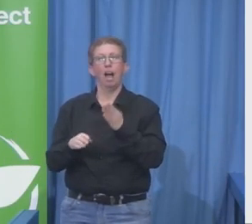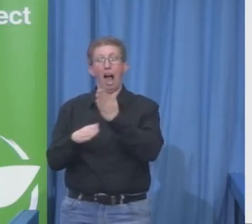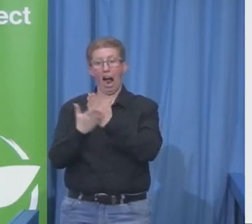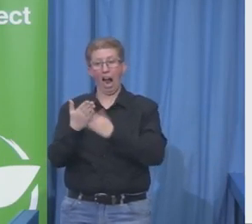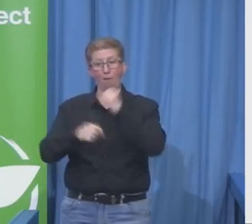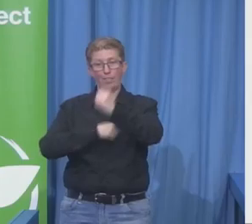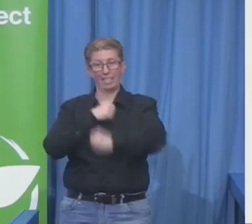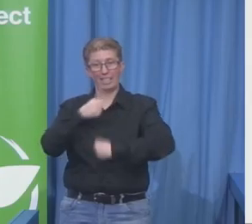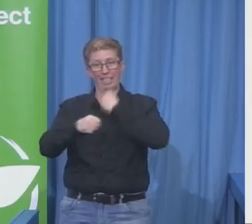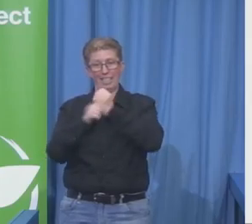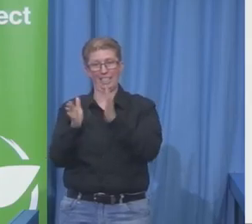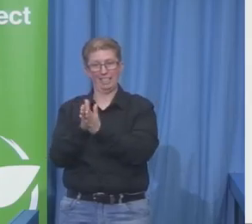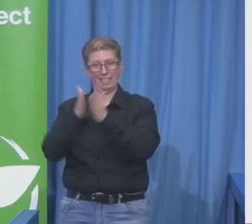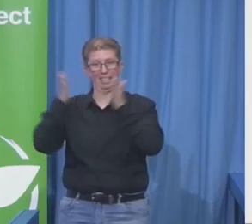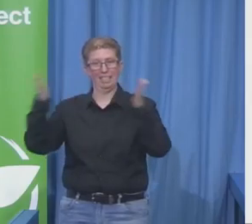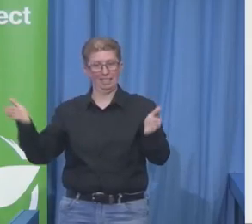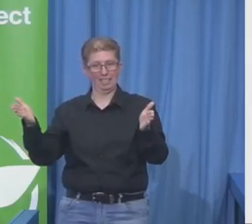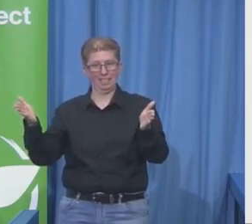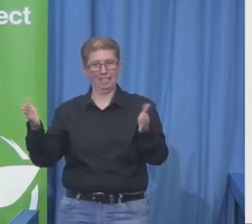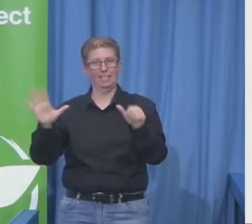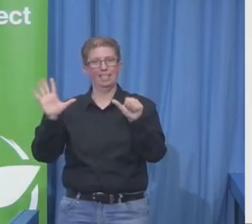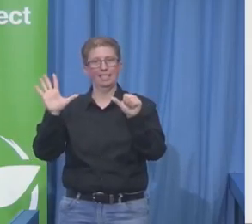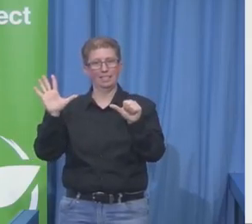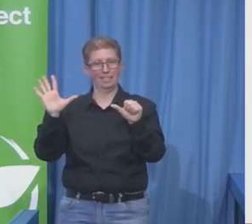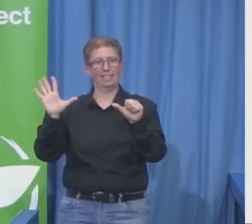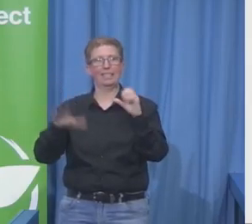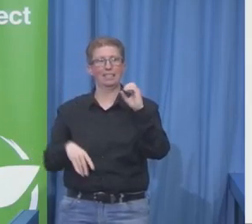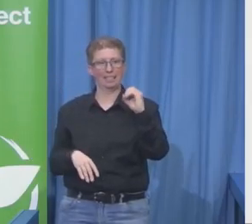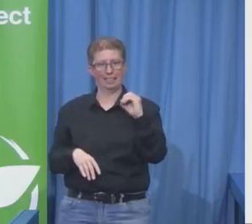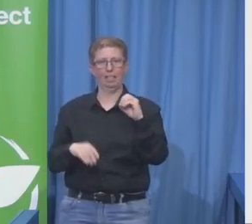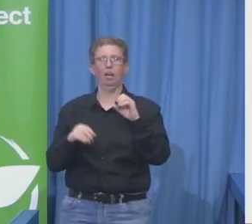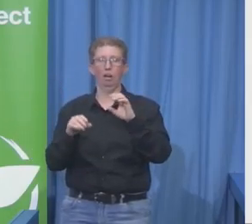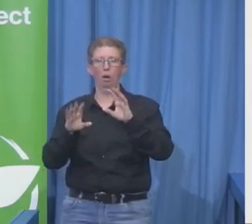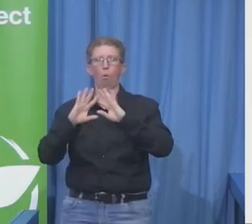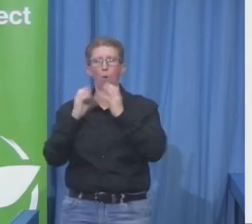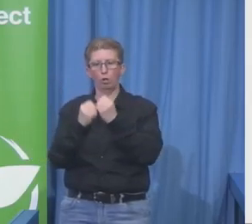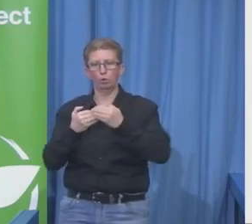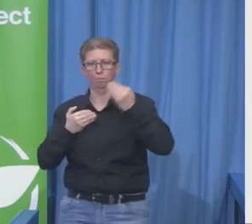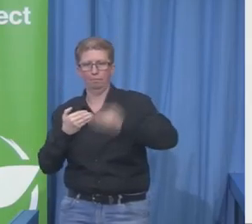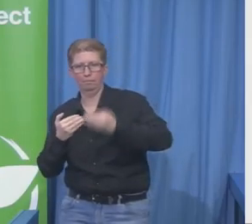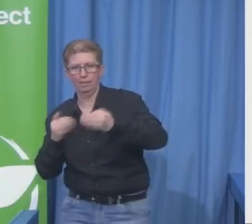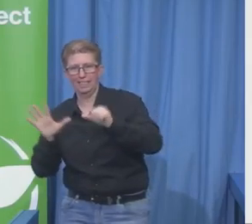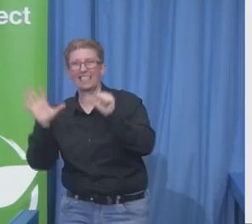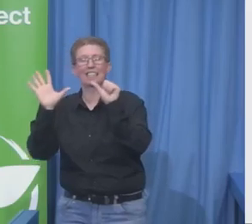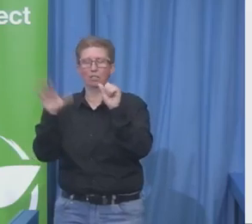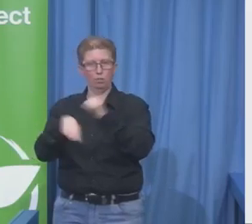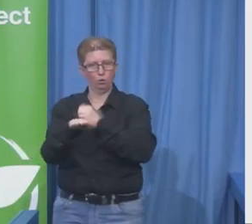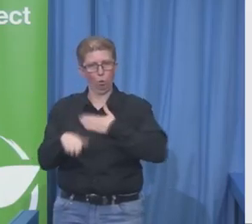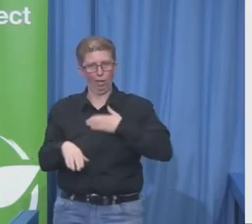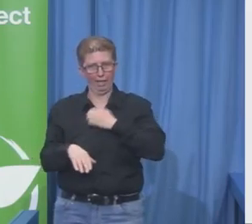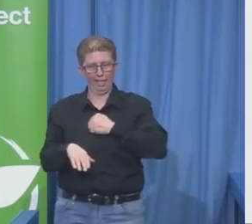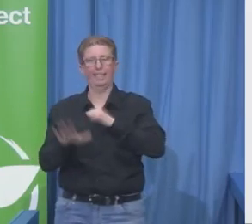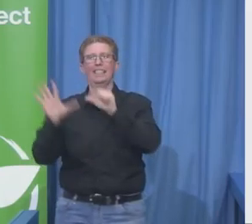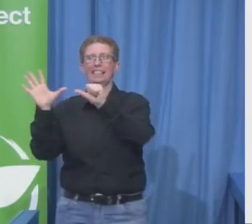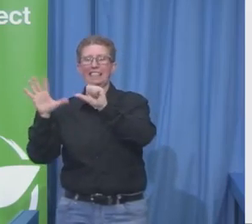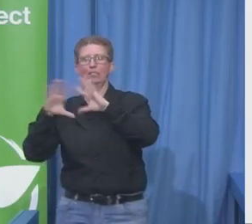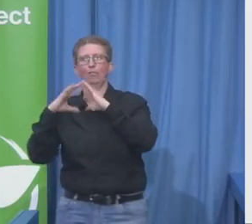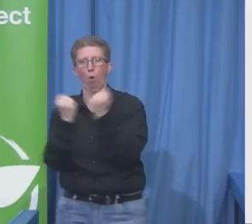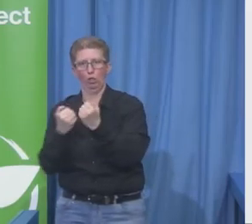offers such a structured program for external candidates, which operates by employees of the company on a voluntary